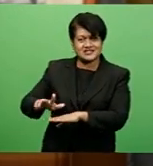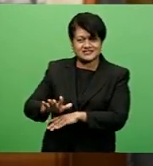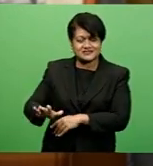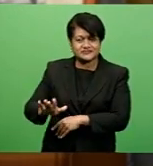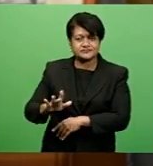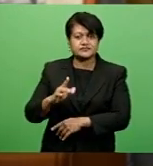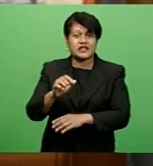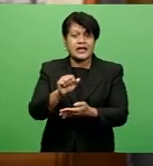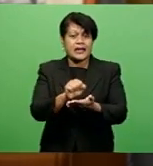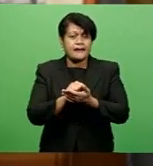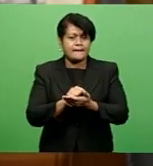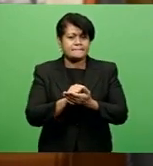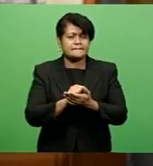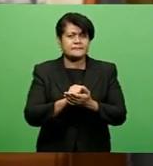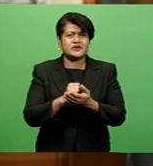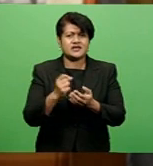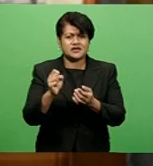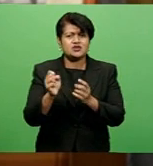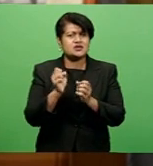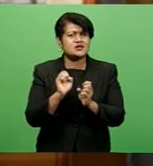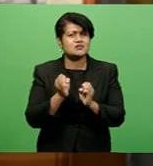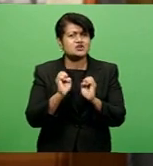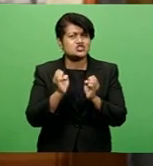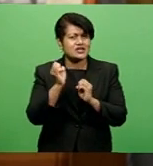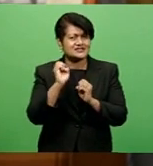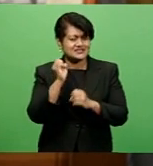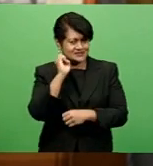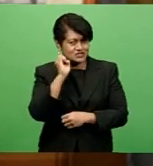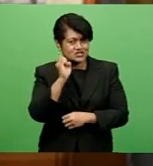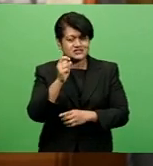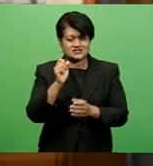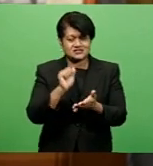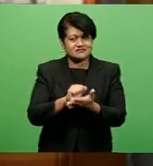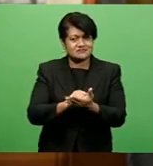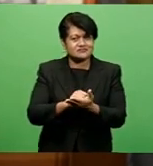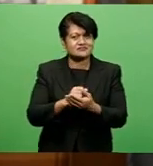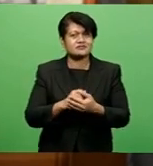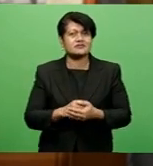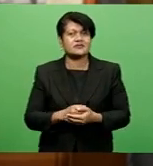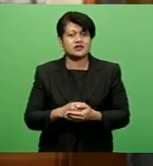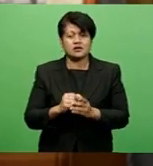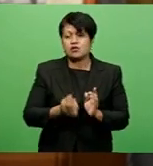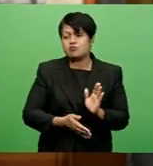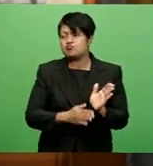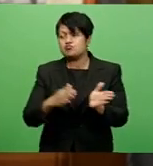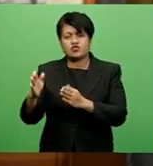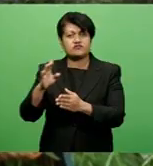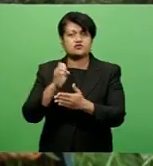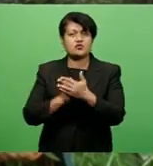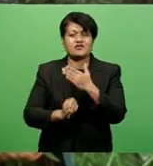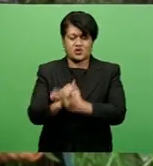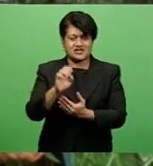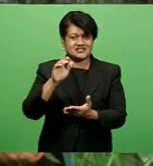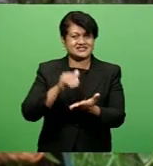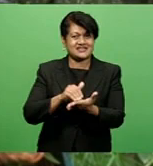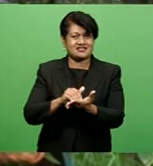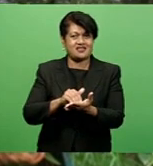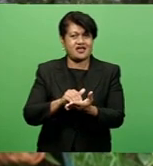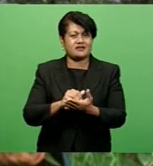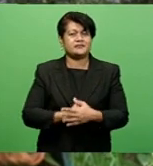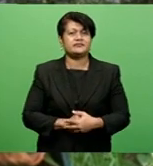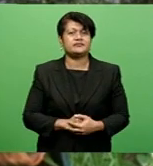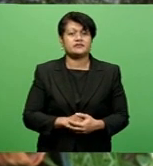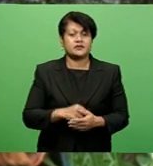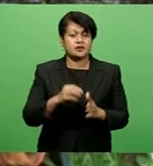kit on hand, and make sure you know where your nearest evacuation center is located. The Prime Minister has